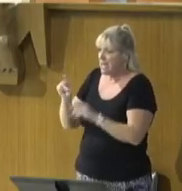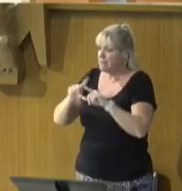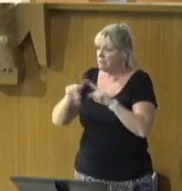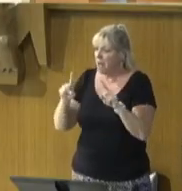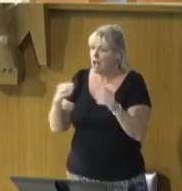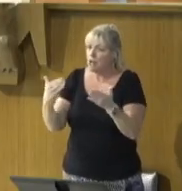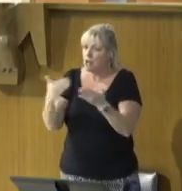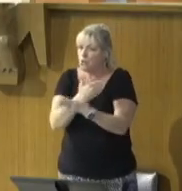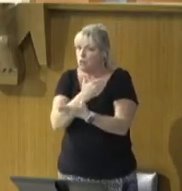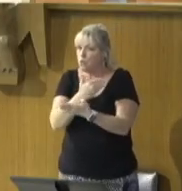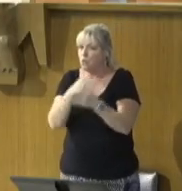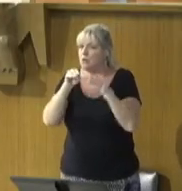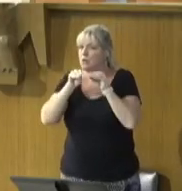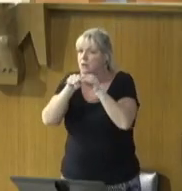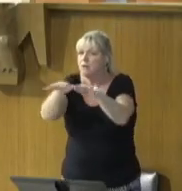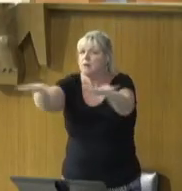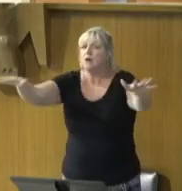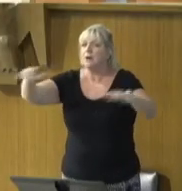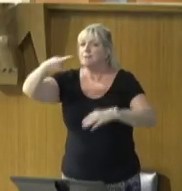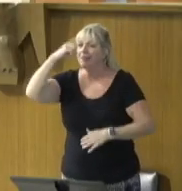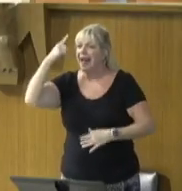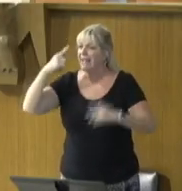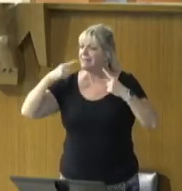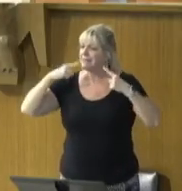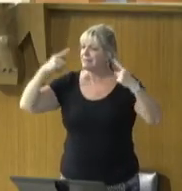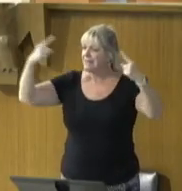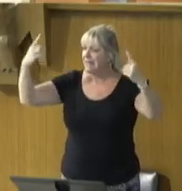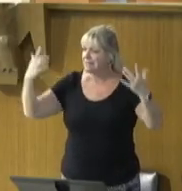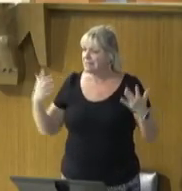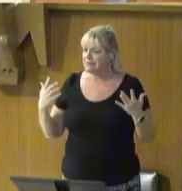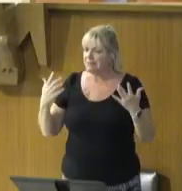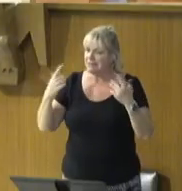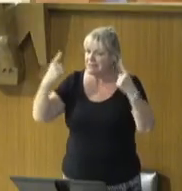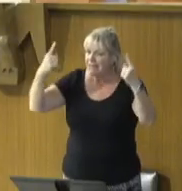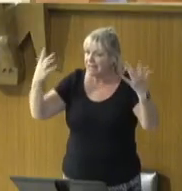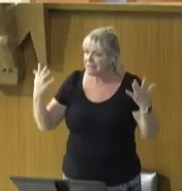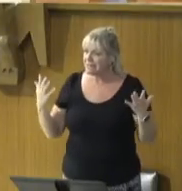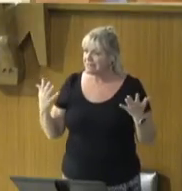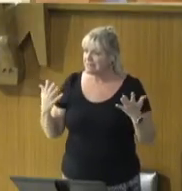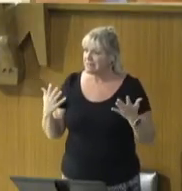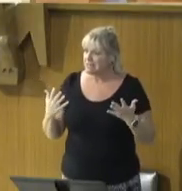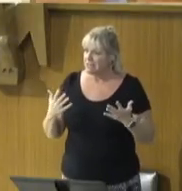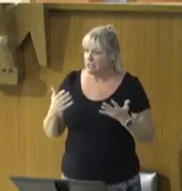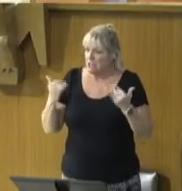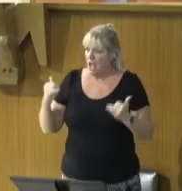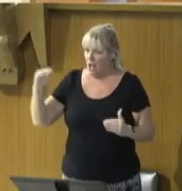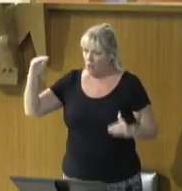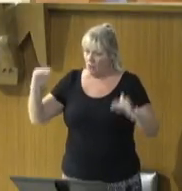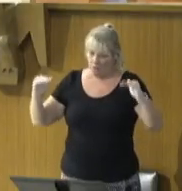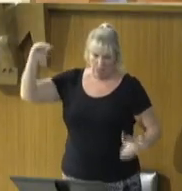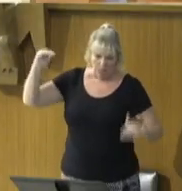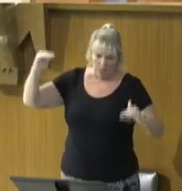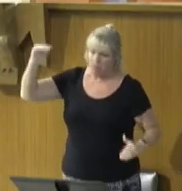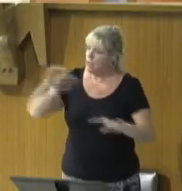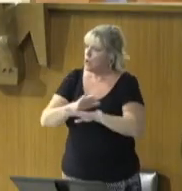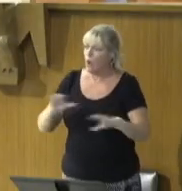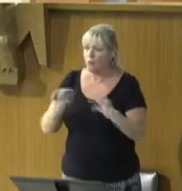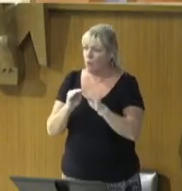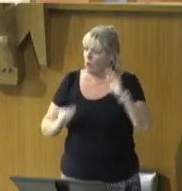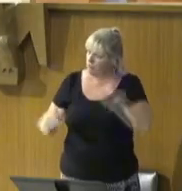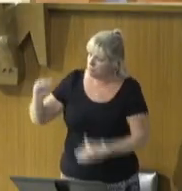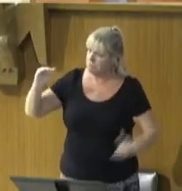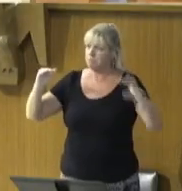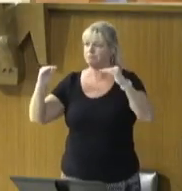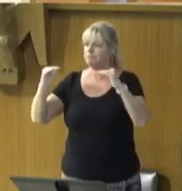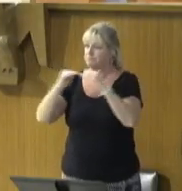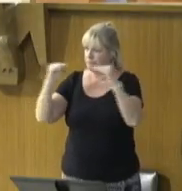success defeated the old tire story of racial hierarchies. The same thing happened in the